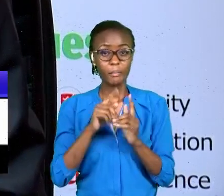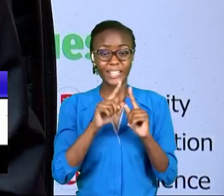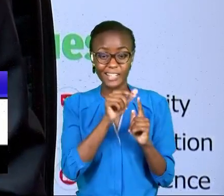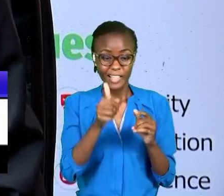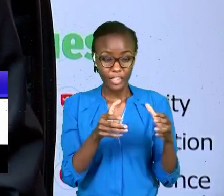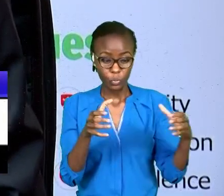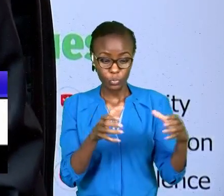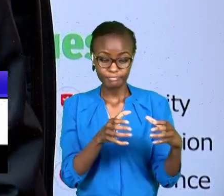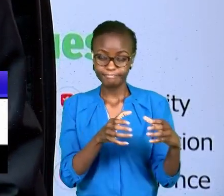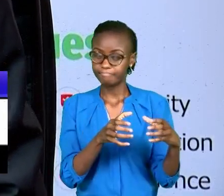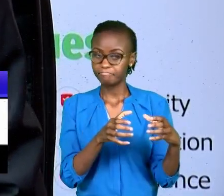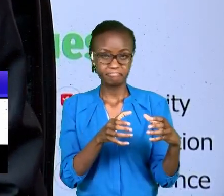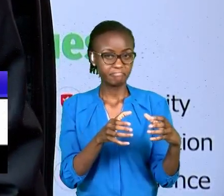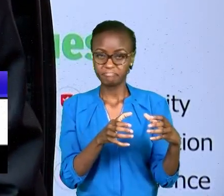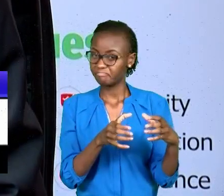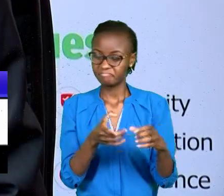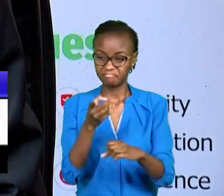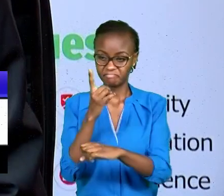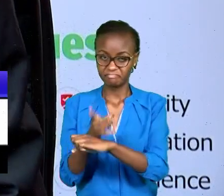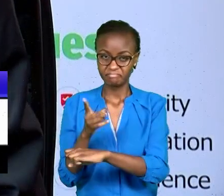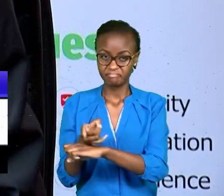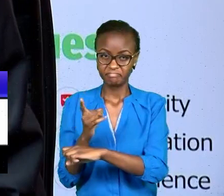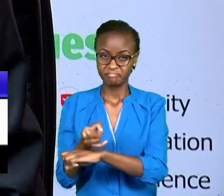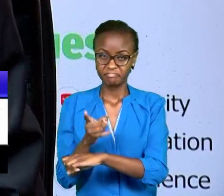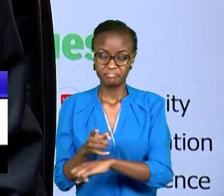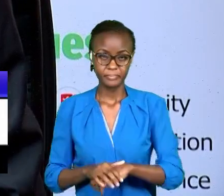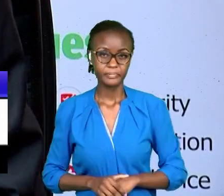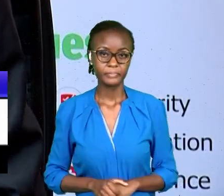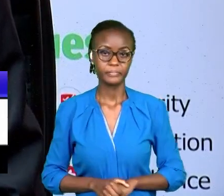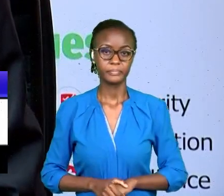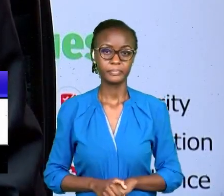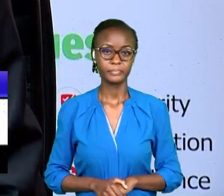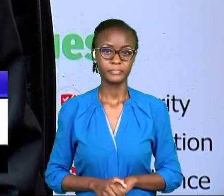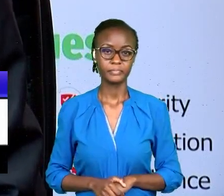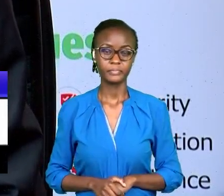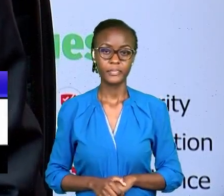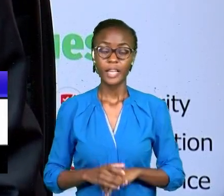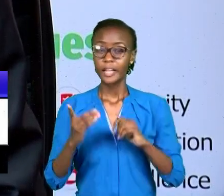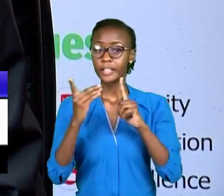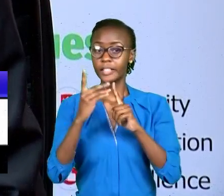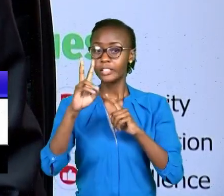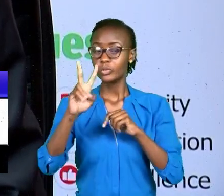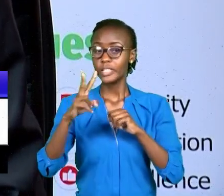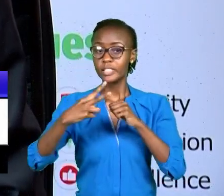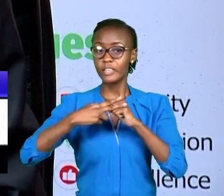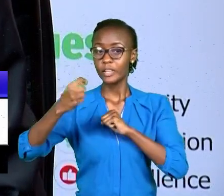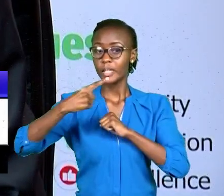jeers on the other political side. And on 27th of